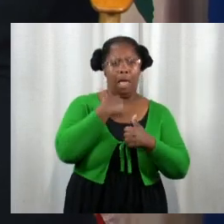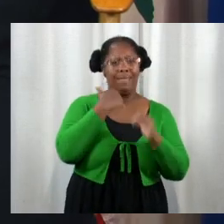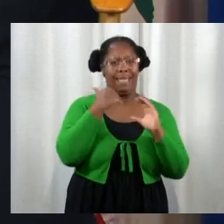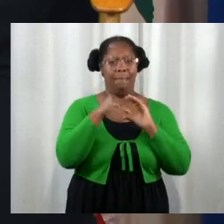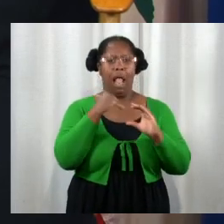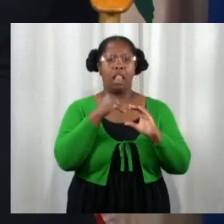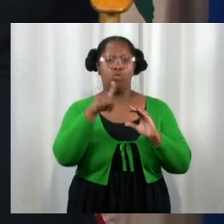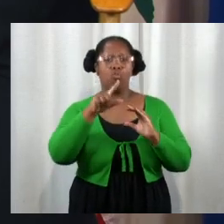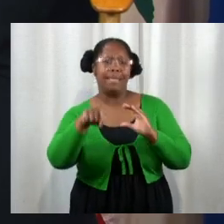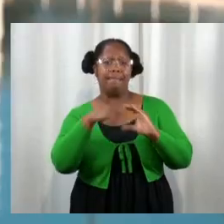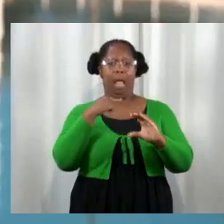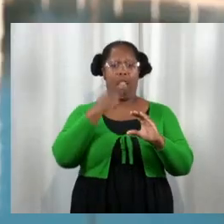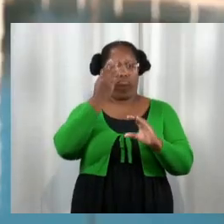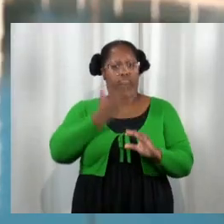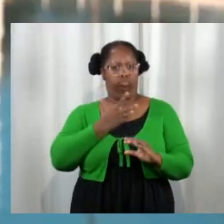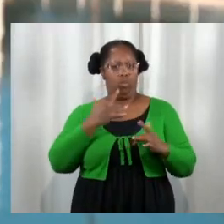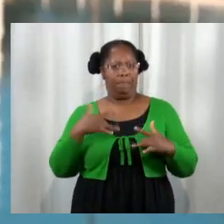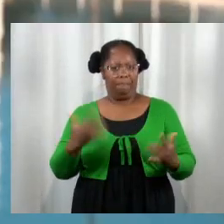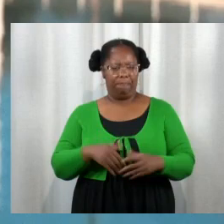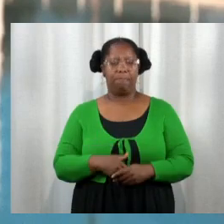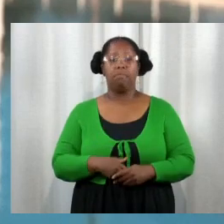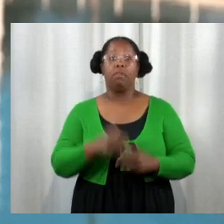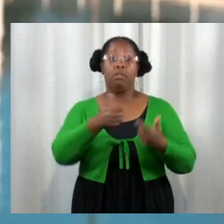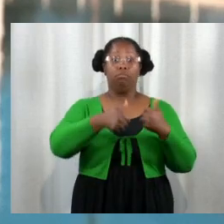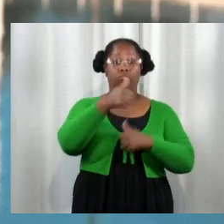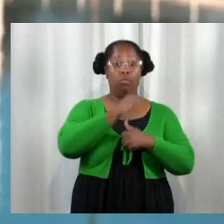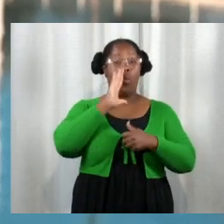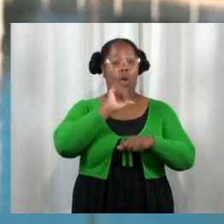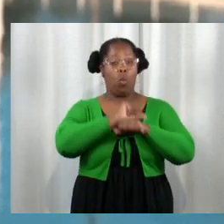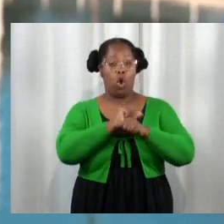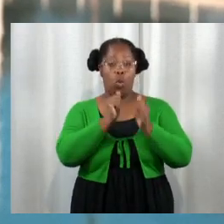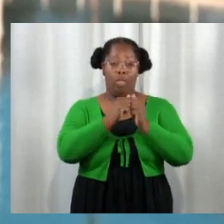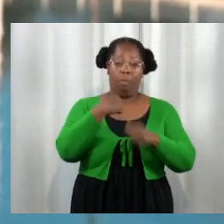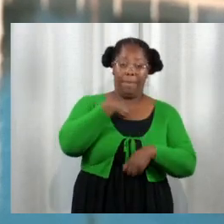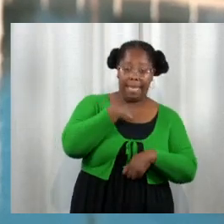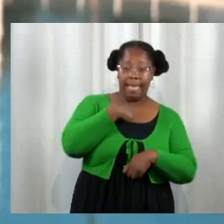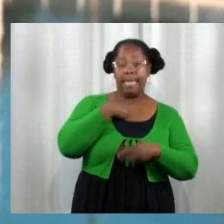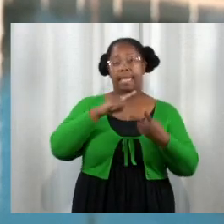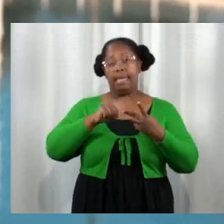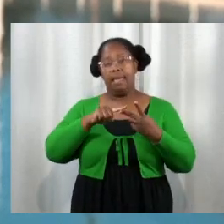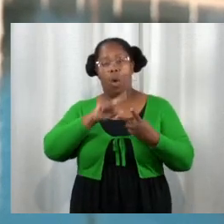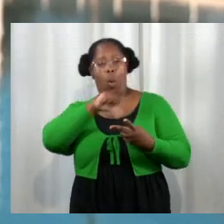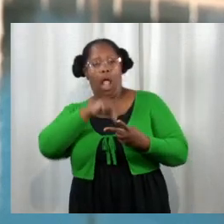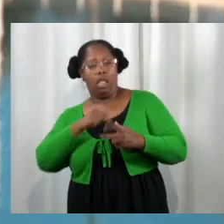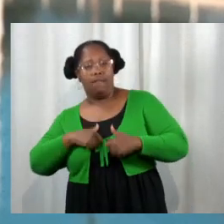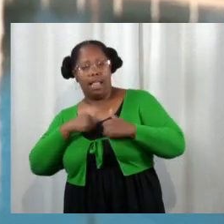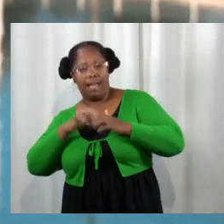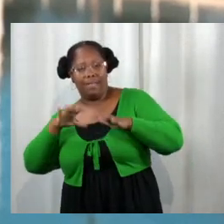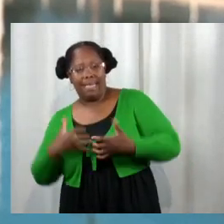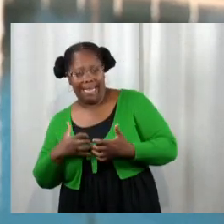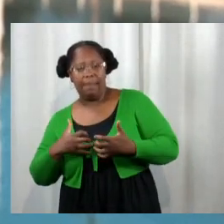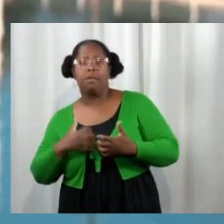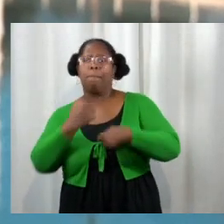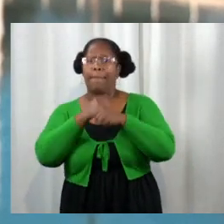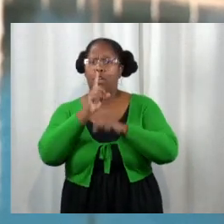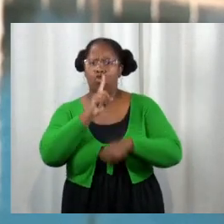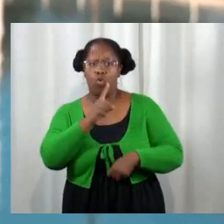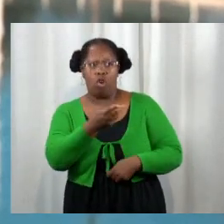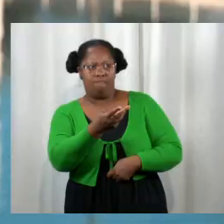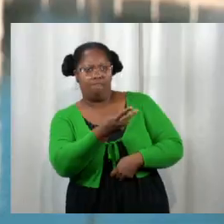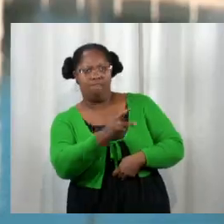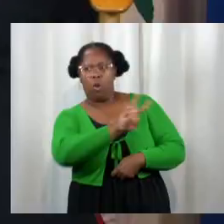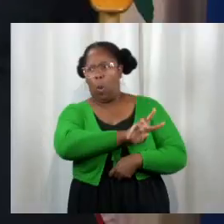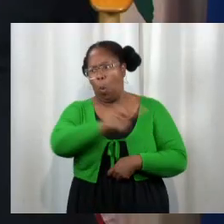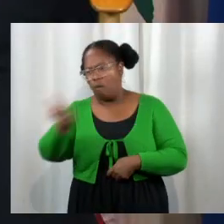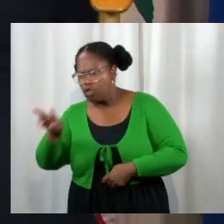to. And the patrol commander will collaborate with myself and my Quality of Life team to get the patrol officers or Quality of Life over there to